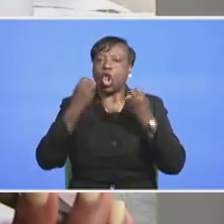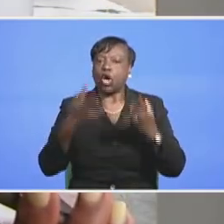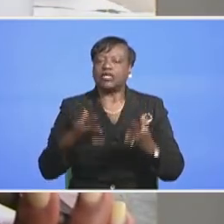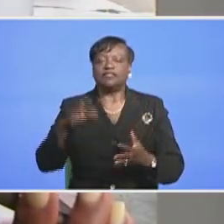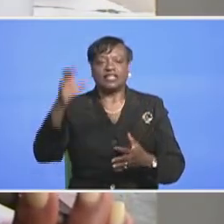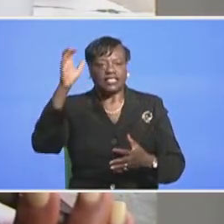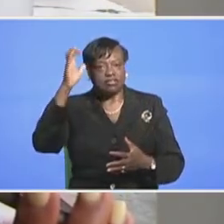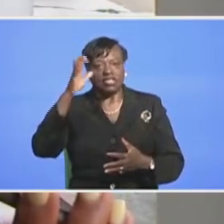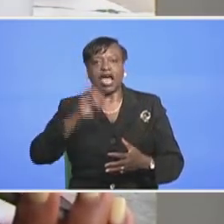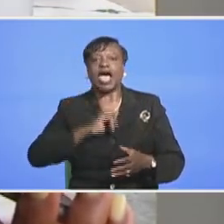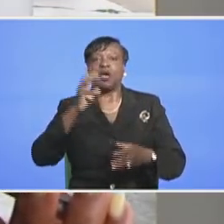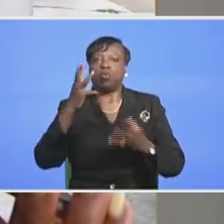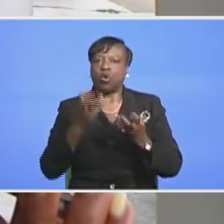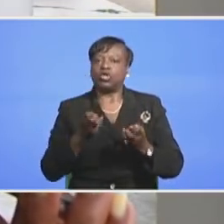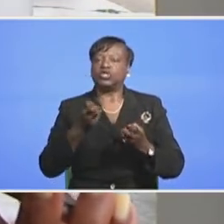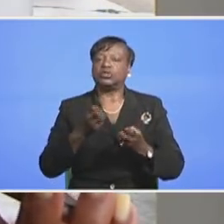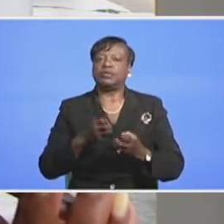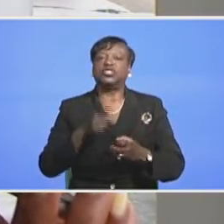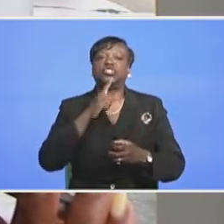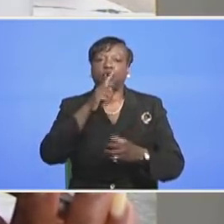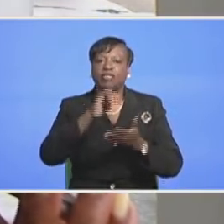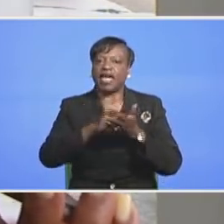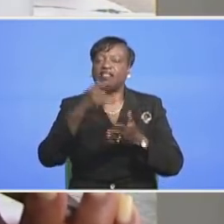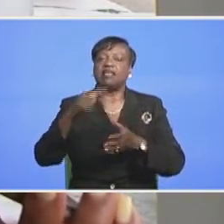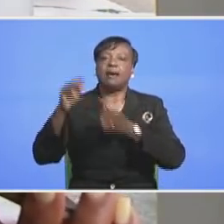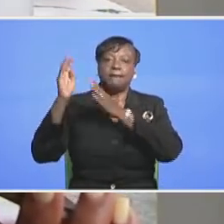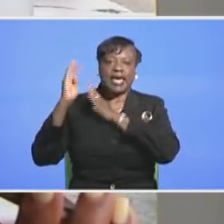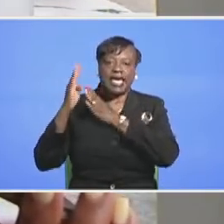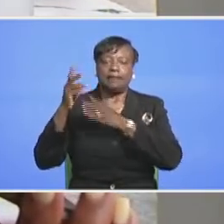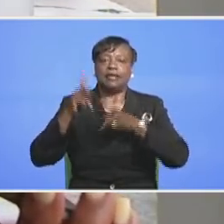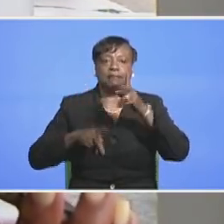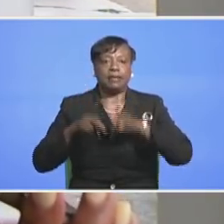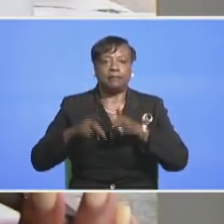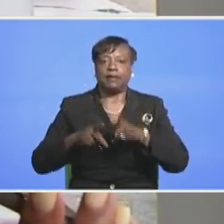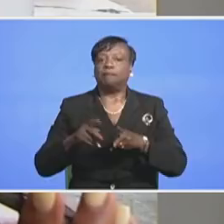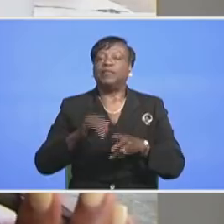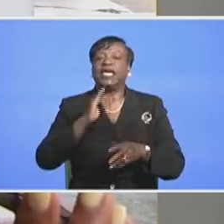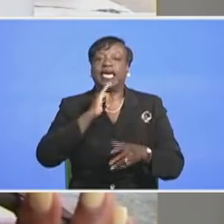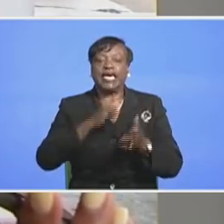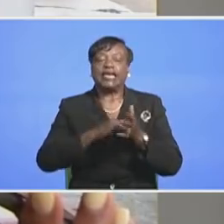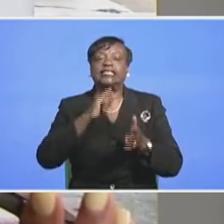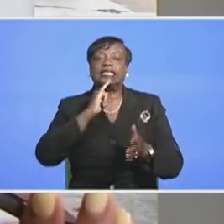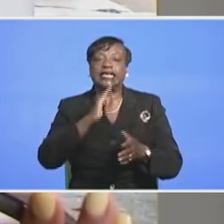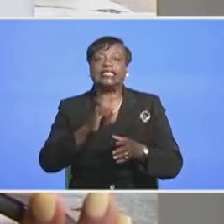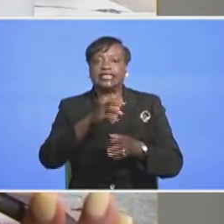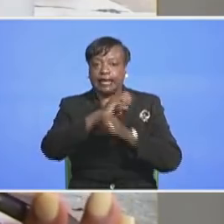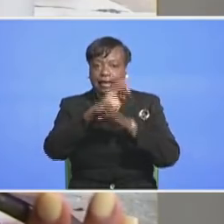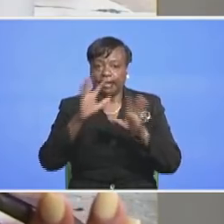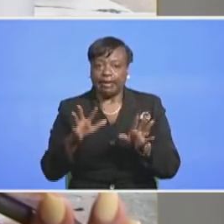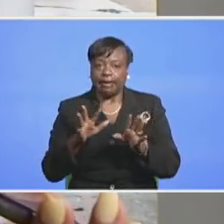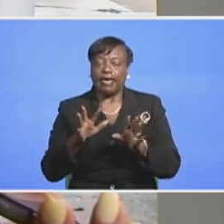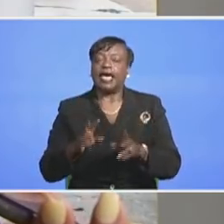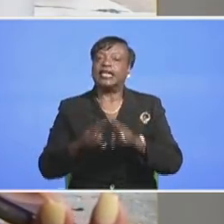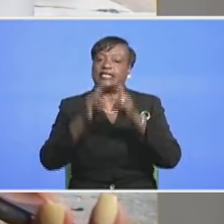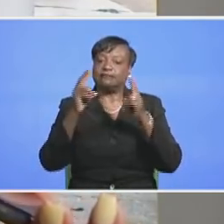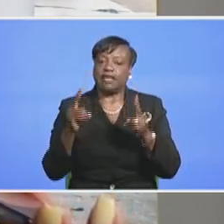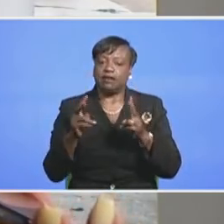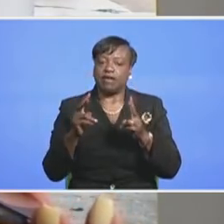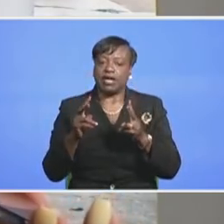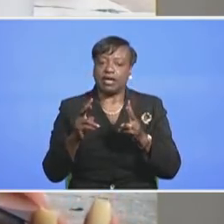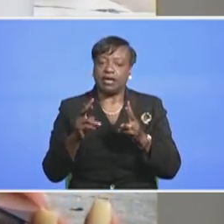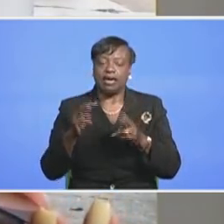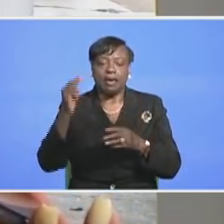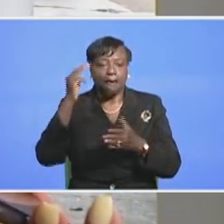the Bahamian people that it is very precise and it is very